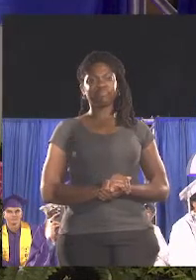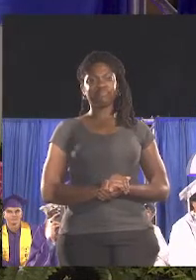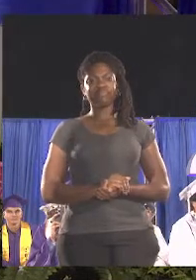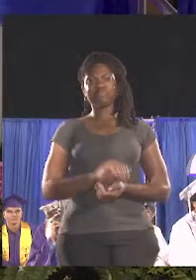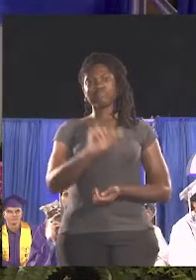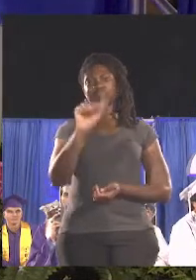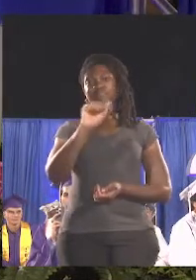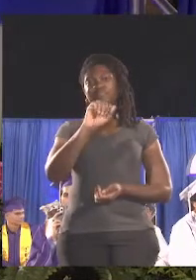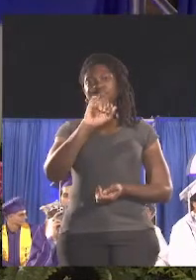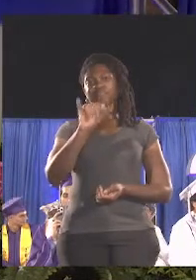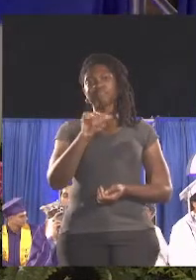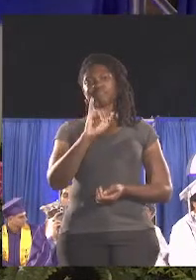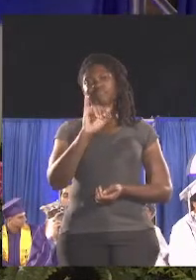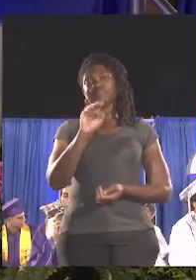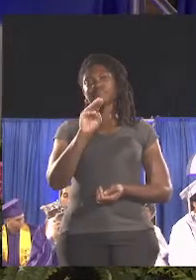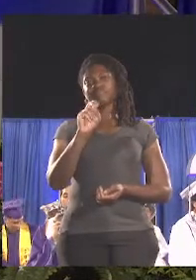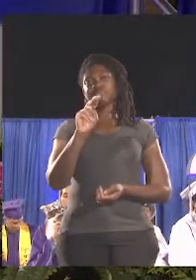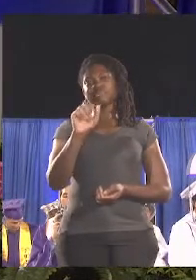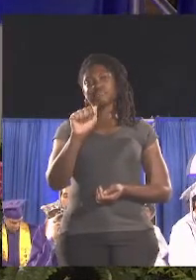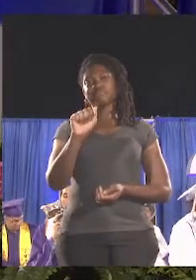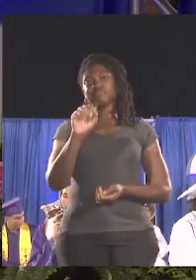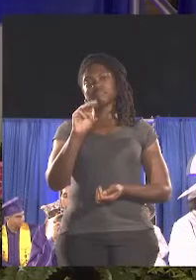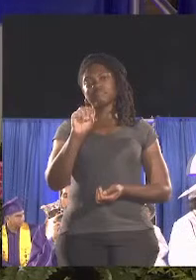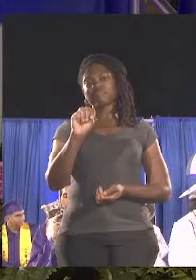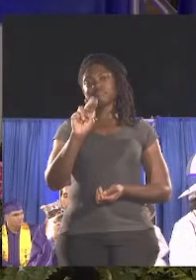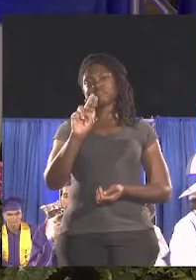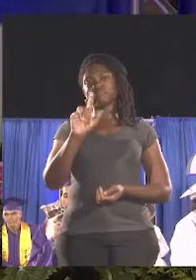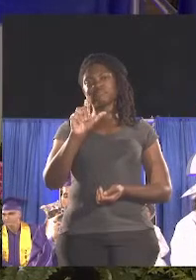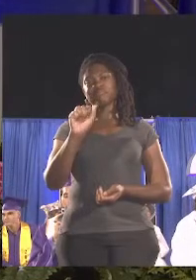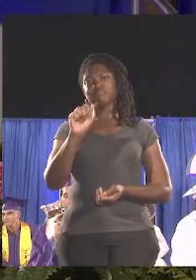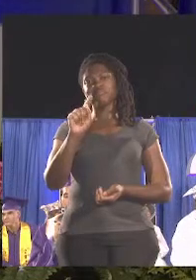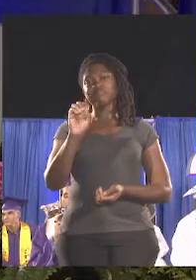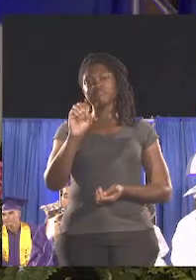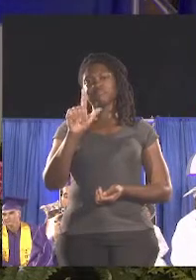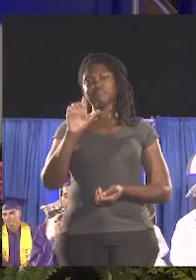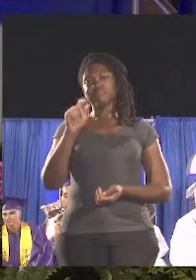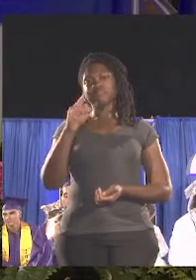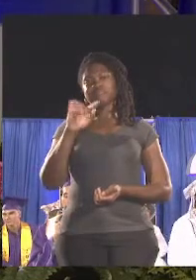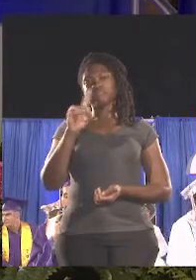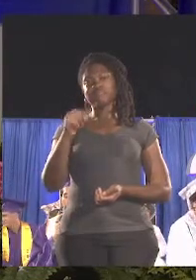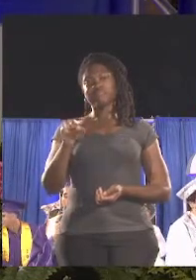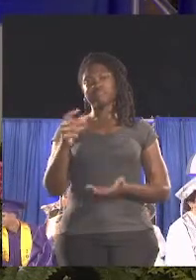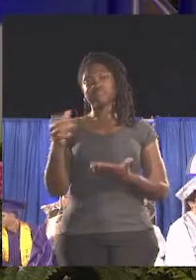Ana Jimena Mulato Lopez, earned certification in cosmetology.